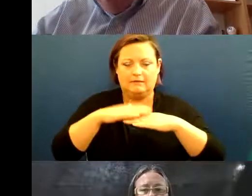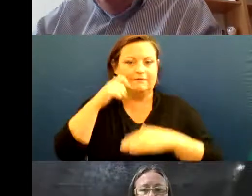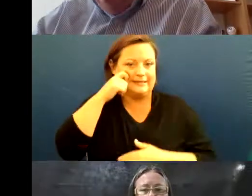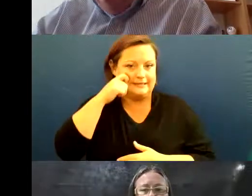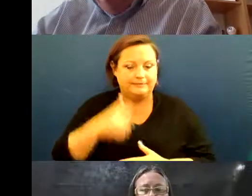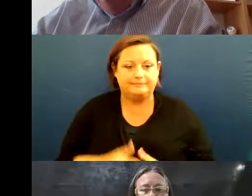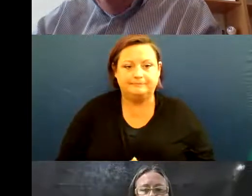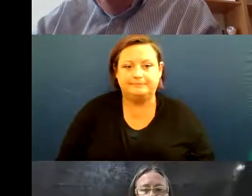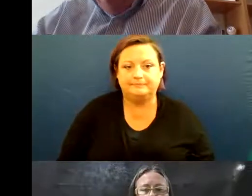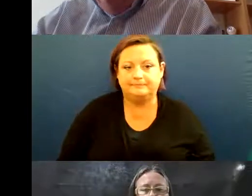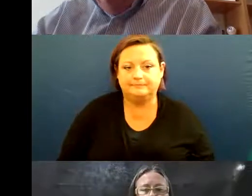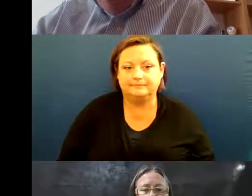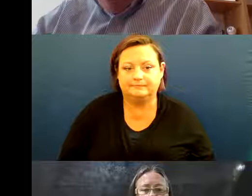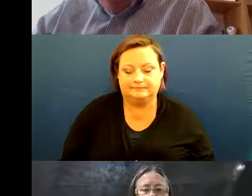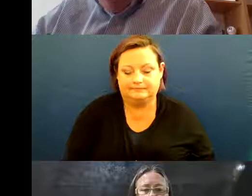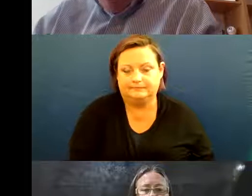So